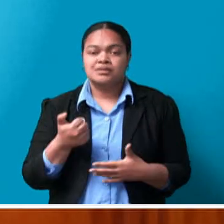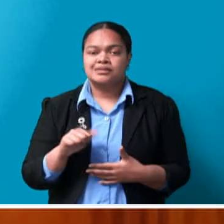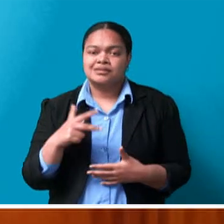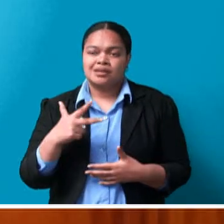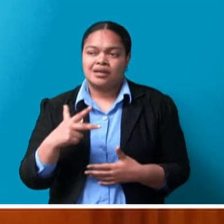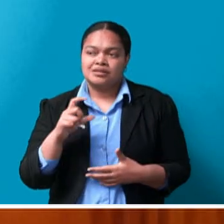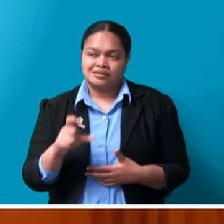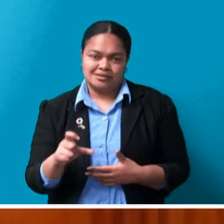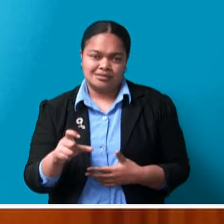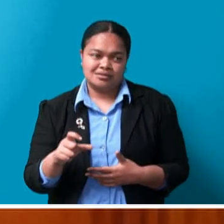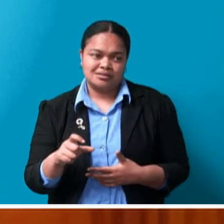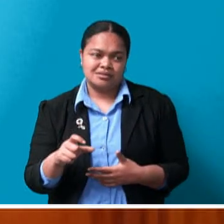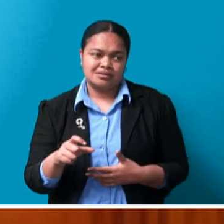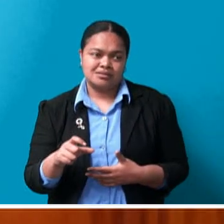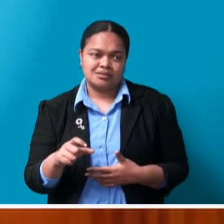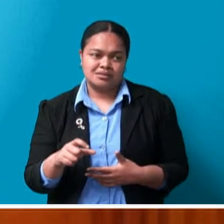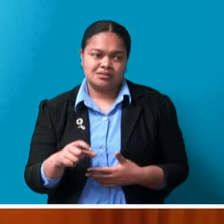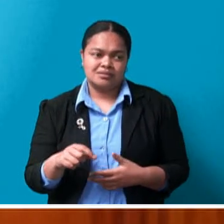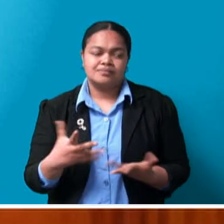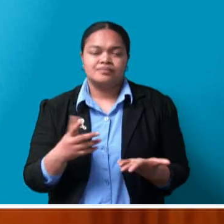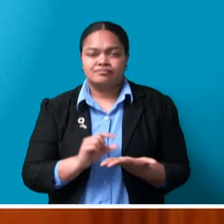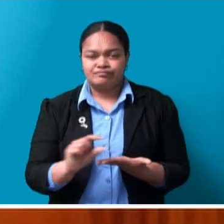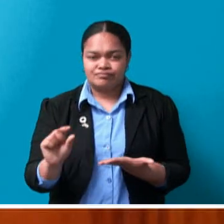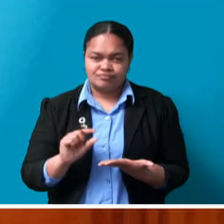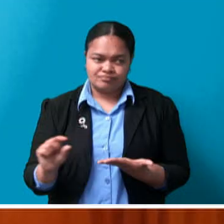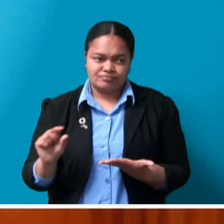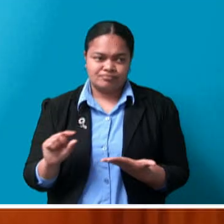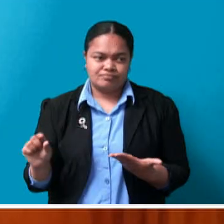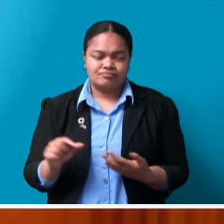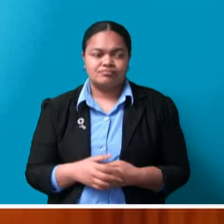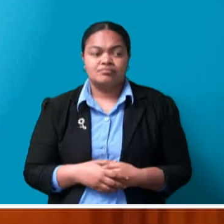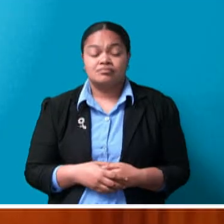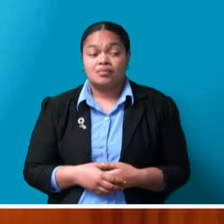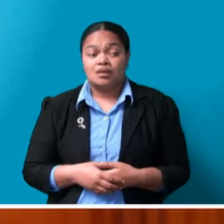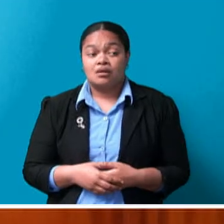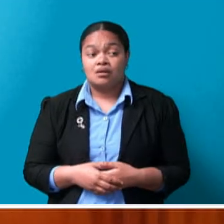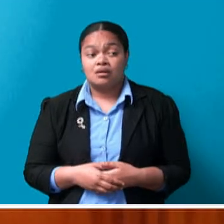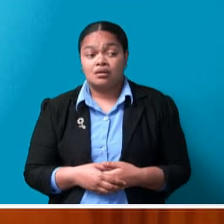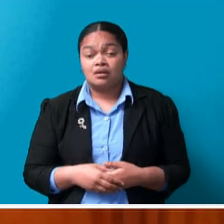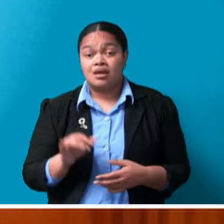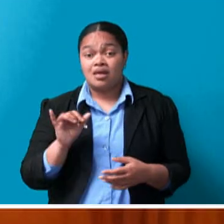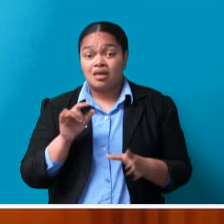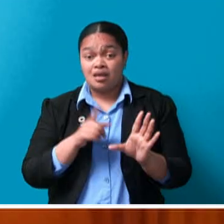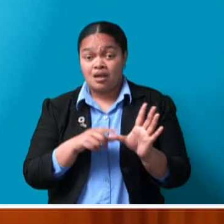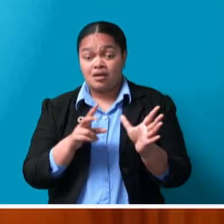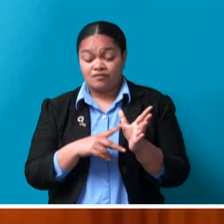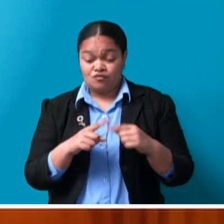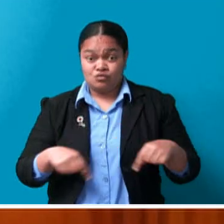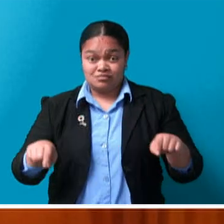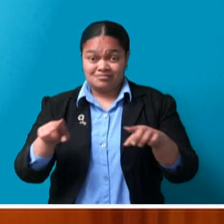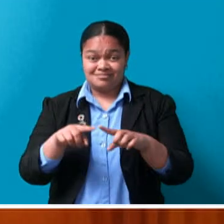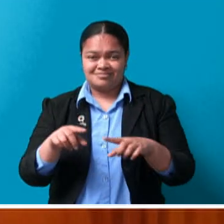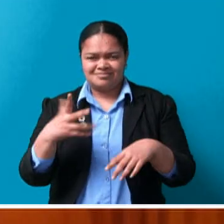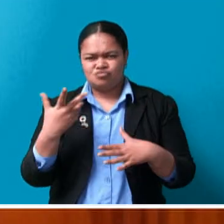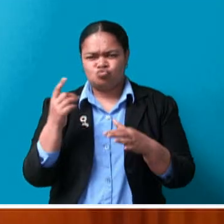$887,165.68 has been disbursed. In 2024, the Yabusambatibundi requested a review of